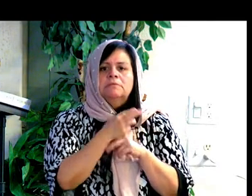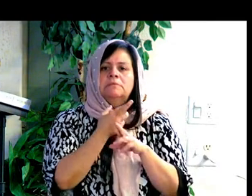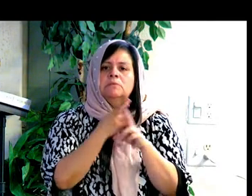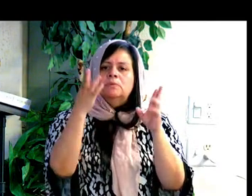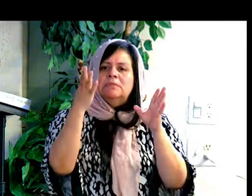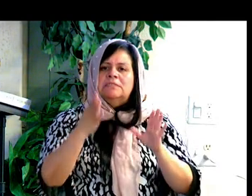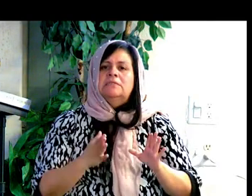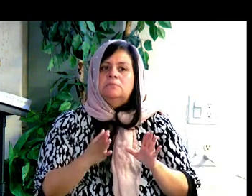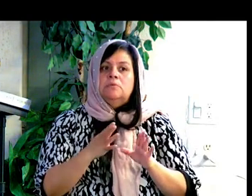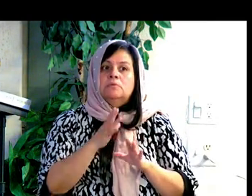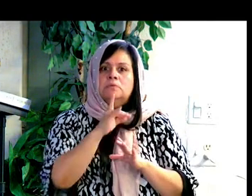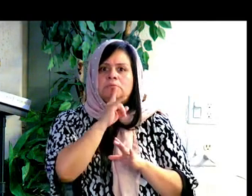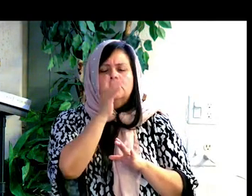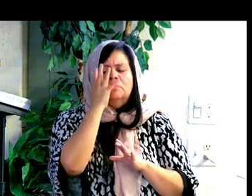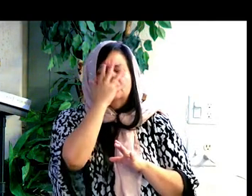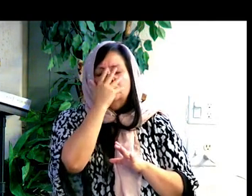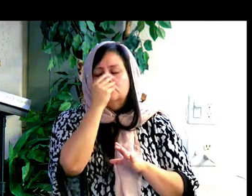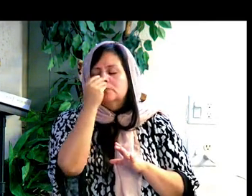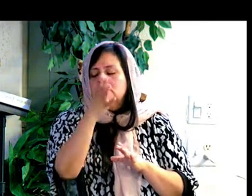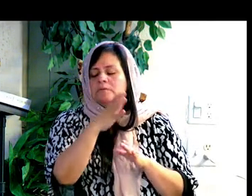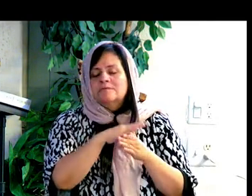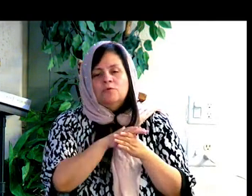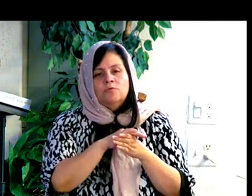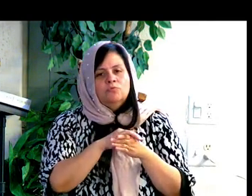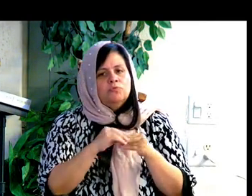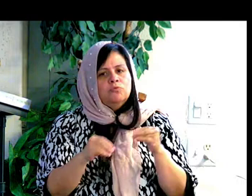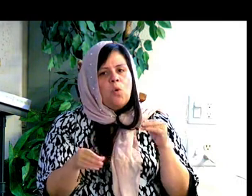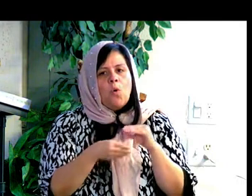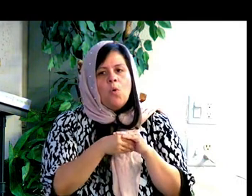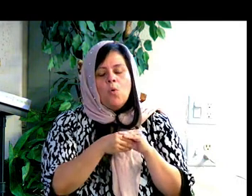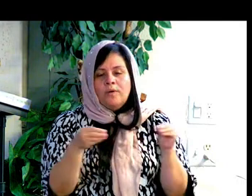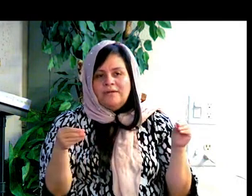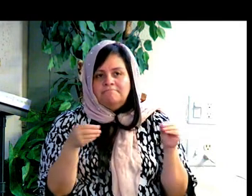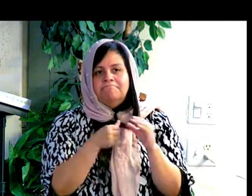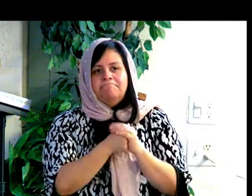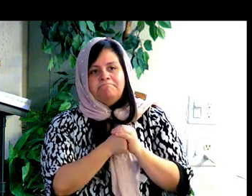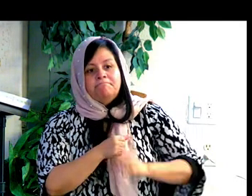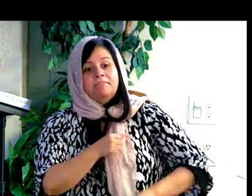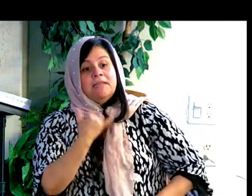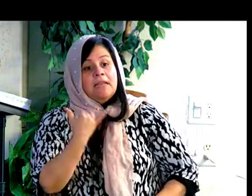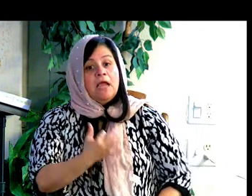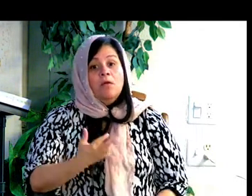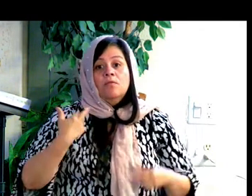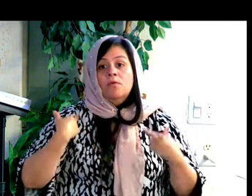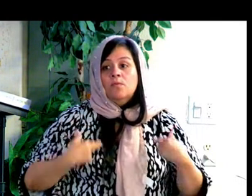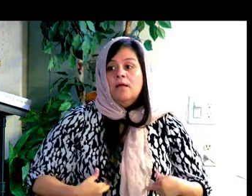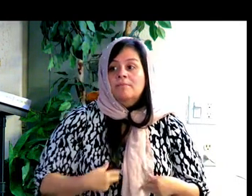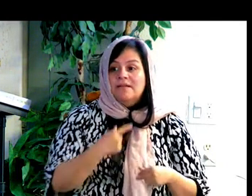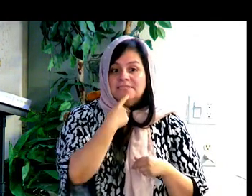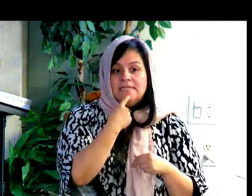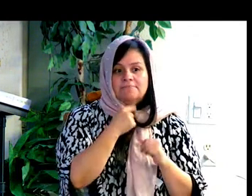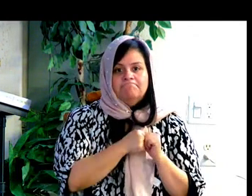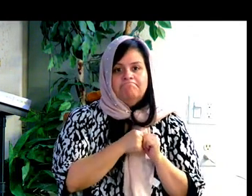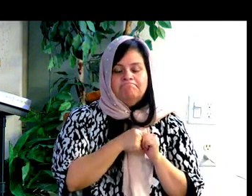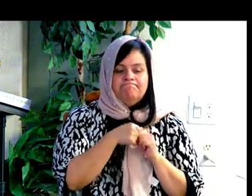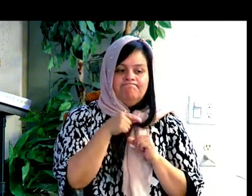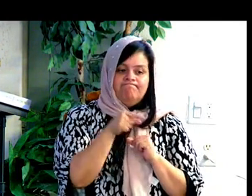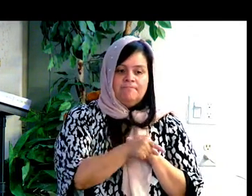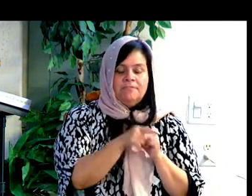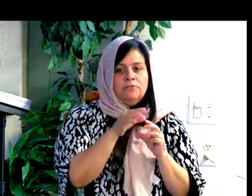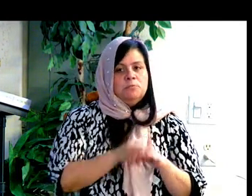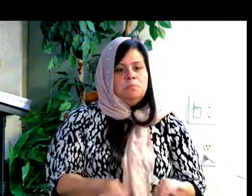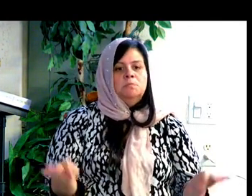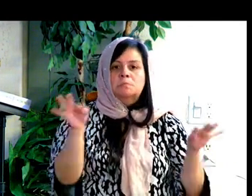Ruth. And so, the reason, the rabbis say that this is all about the wedding.